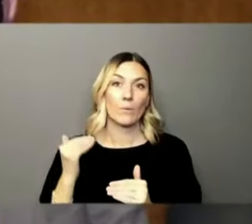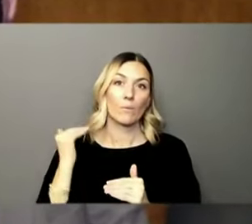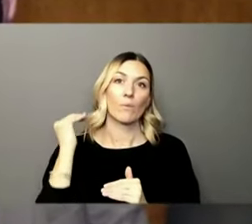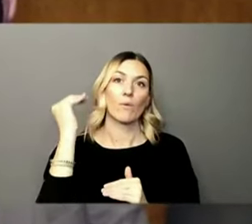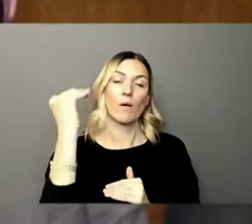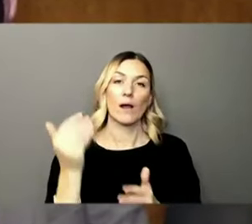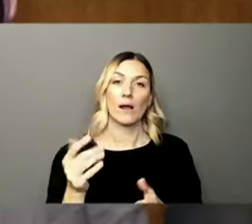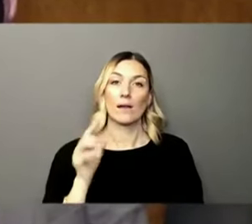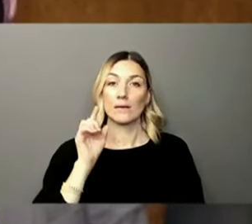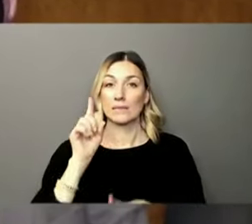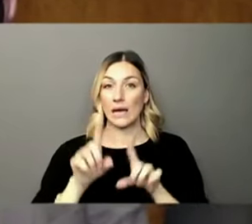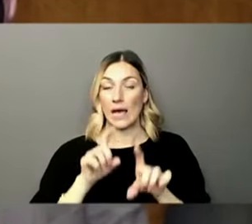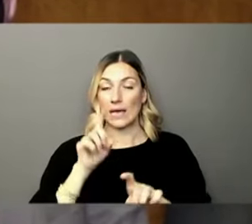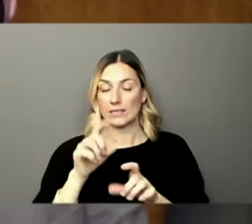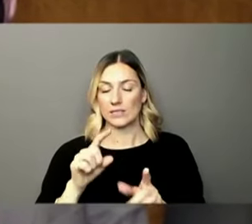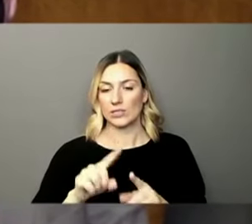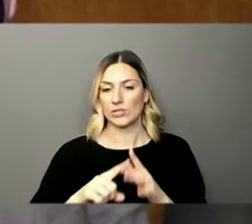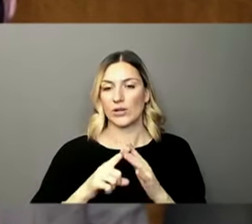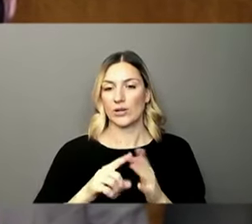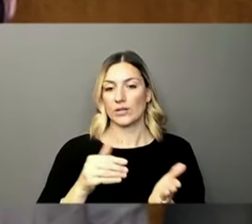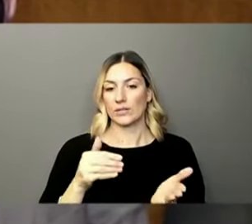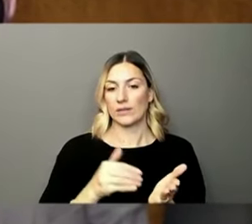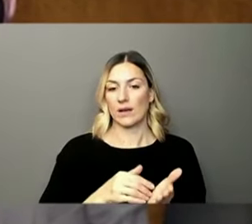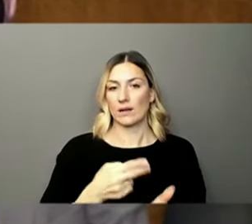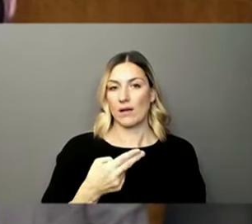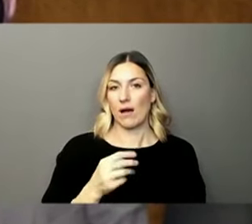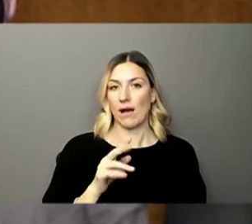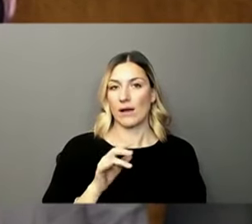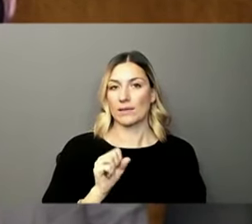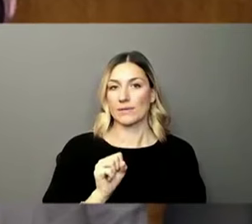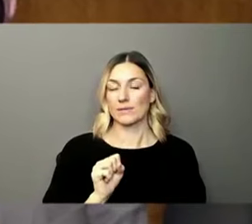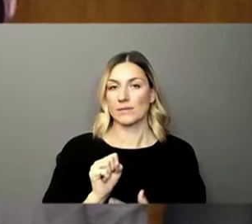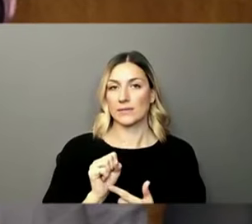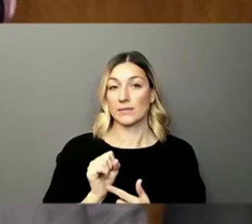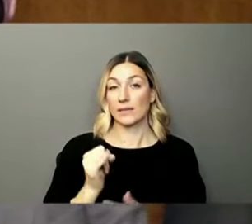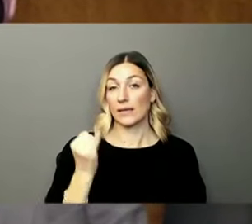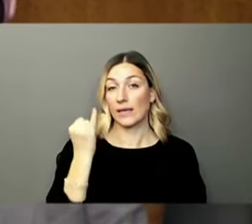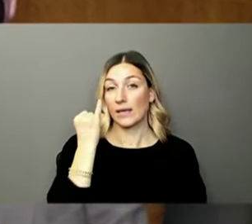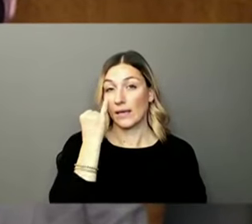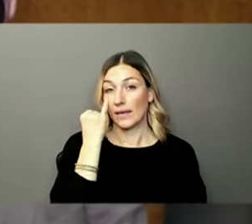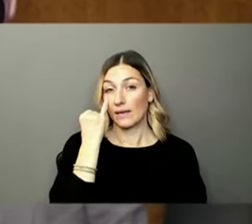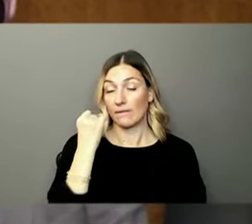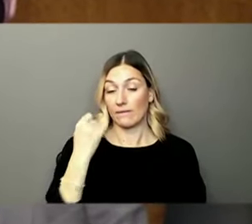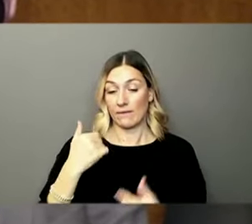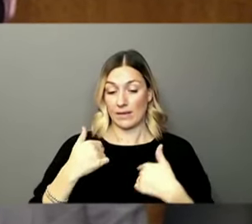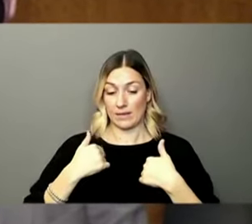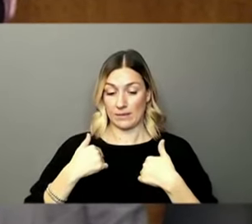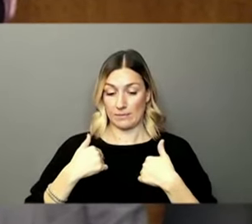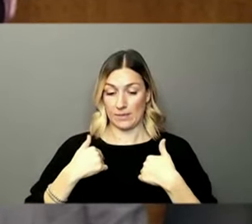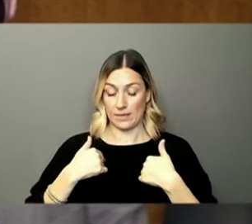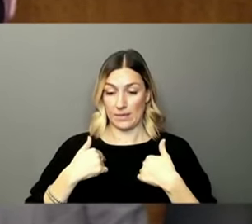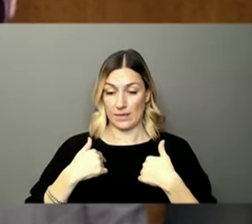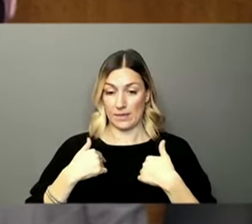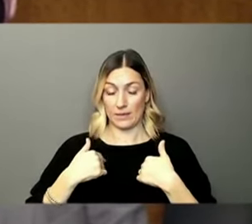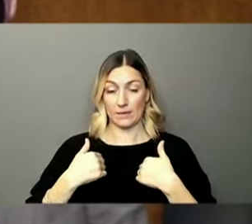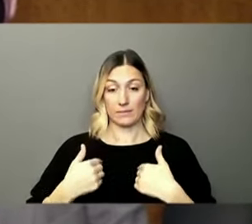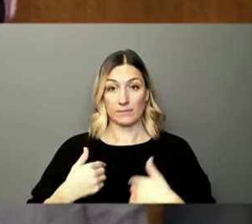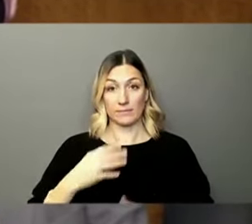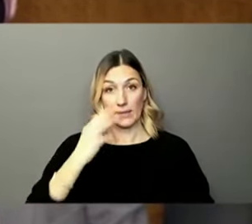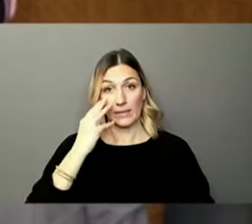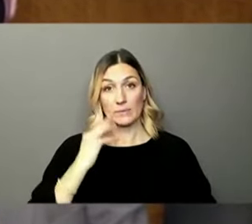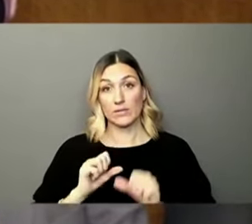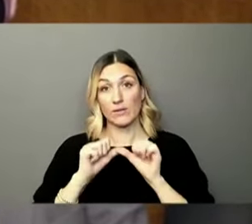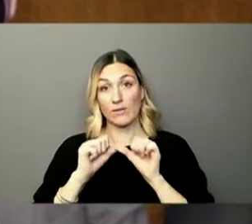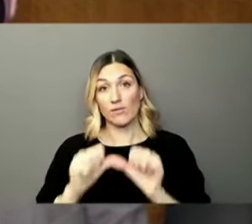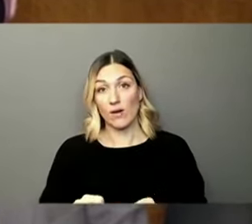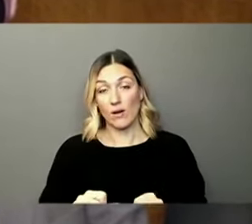of you, starting with Dr. Hawkins, is if I am an individual with long COVID, as